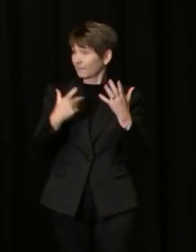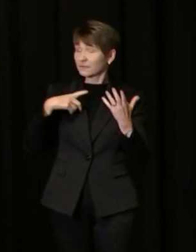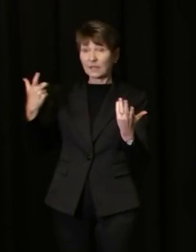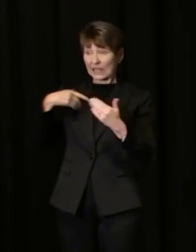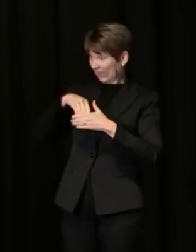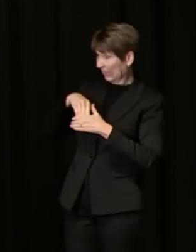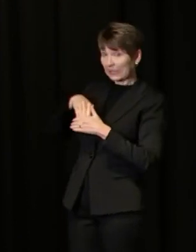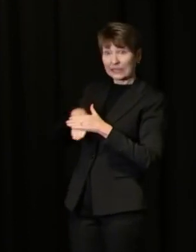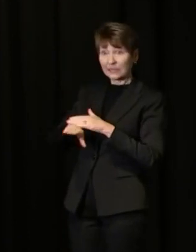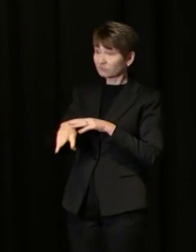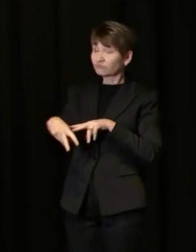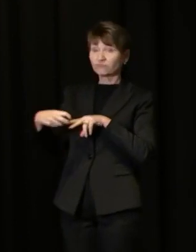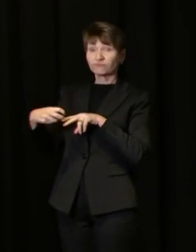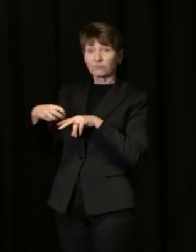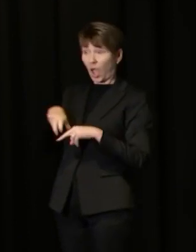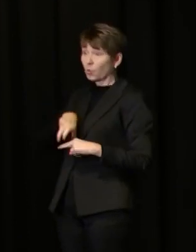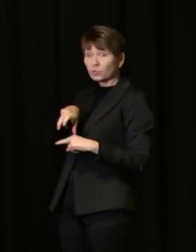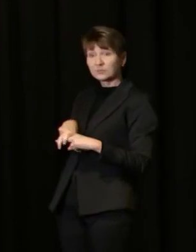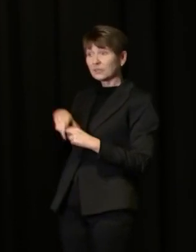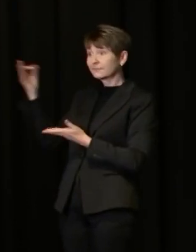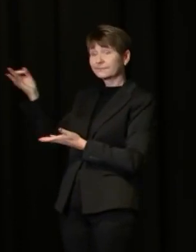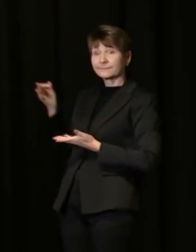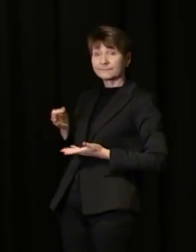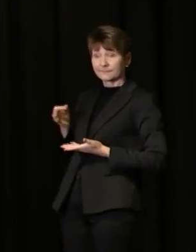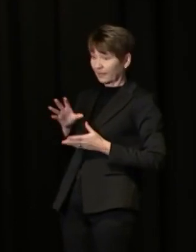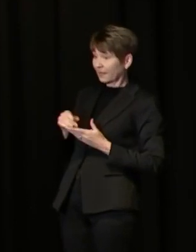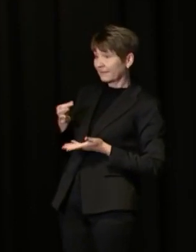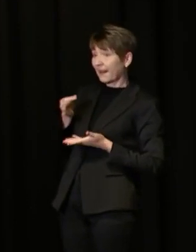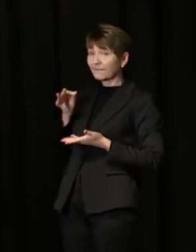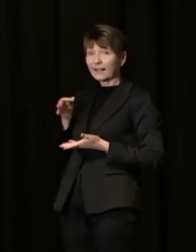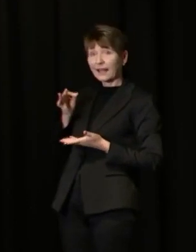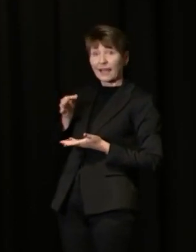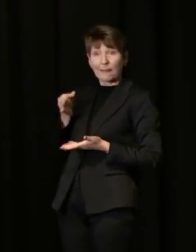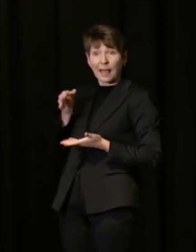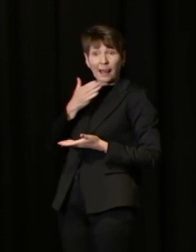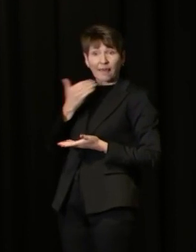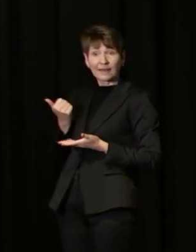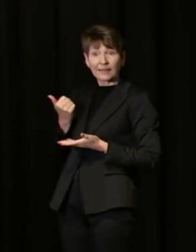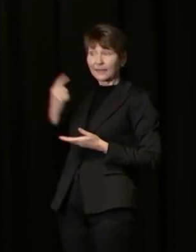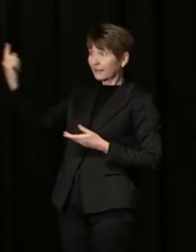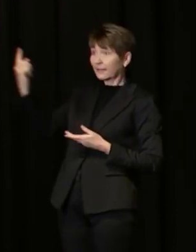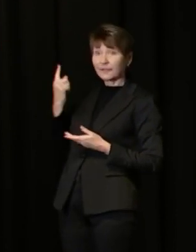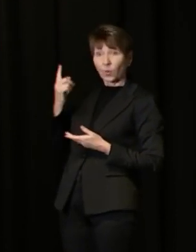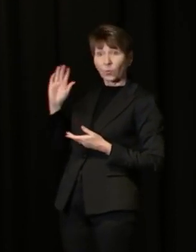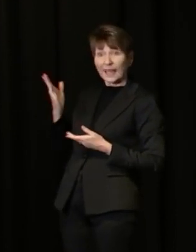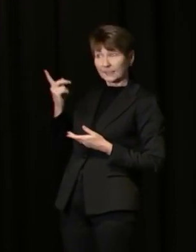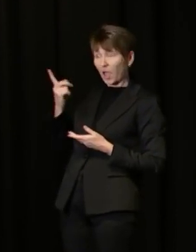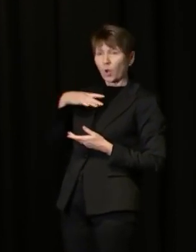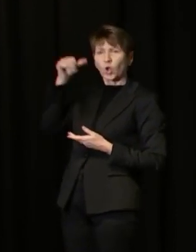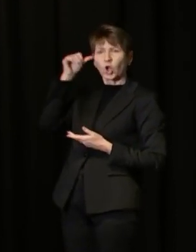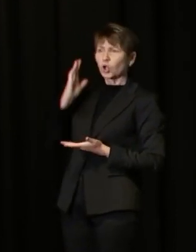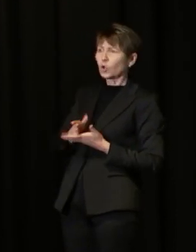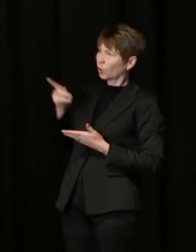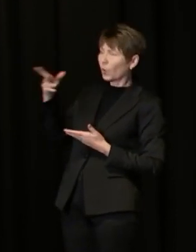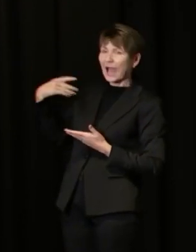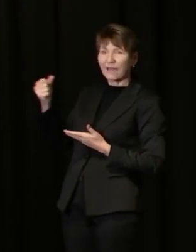otherwise spending time with, the person they're being served by, is fully vaccinated. That's the feedback that I get. People